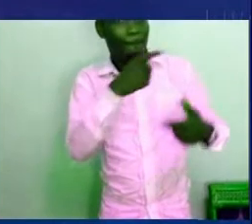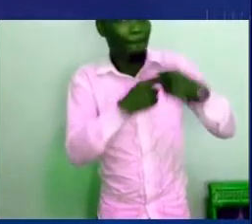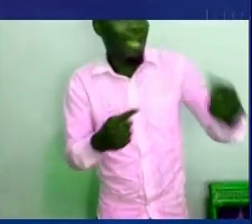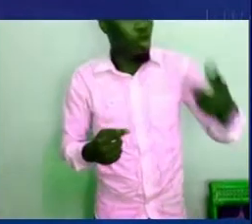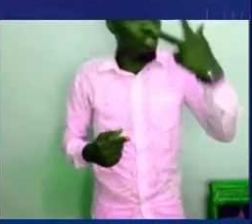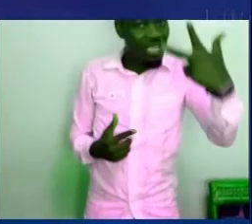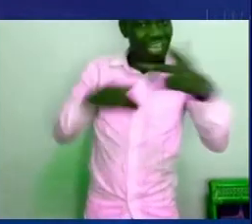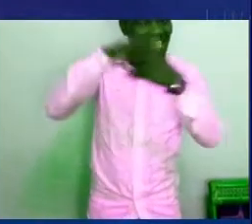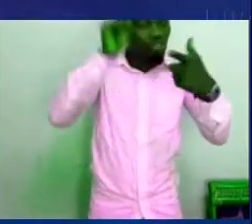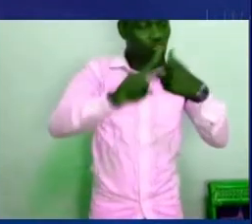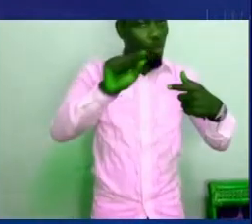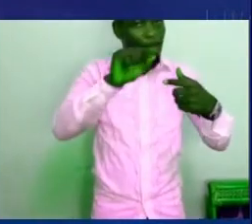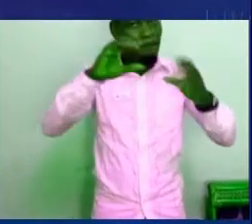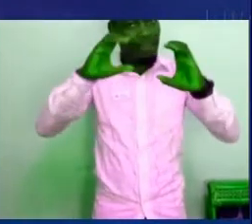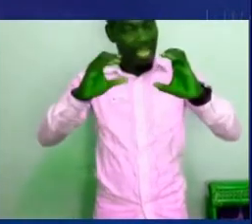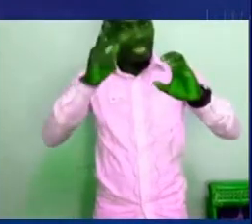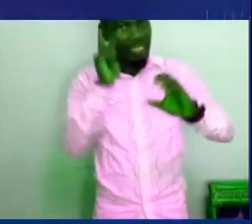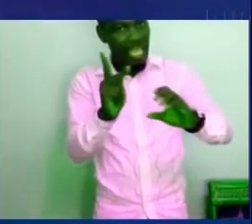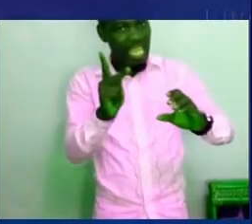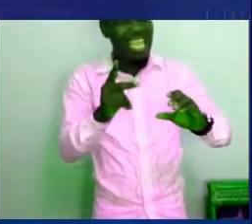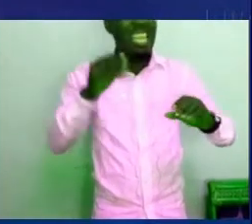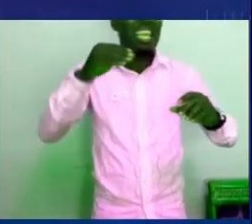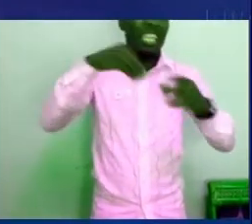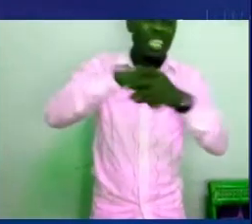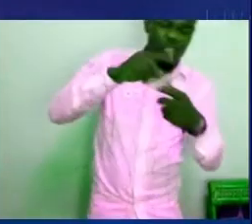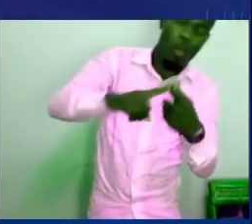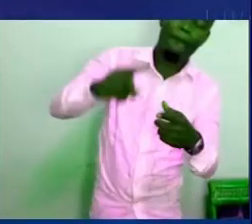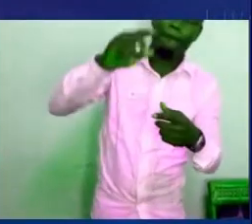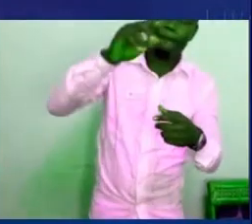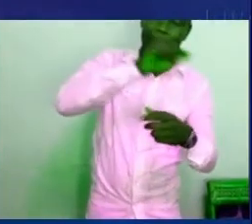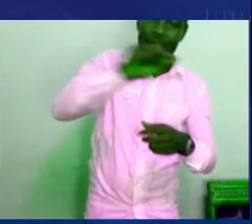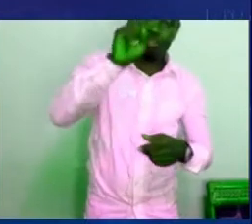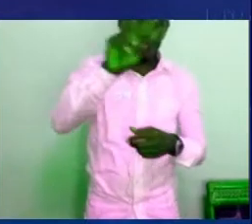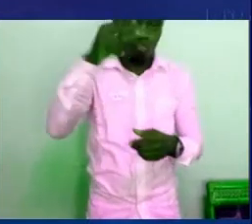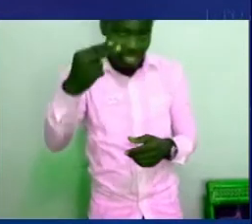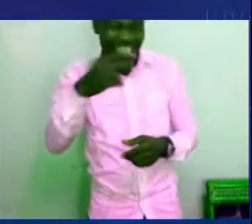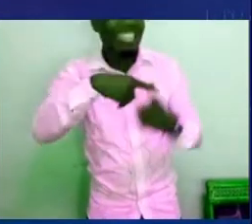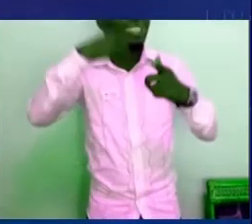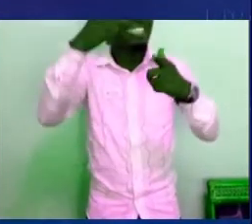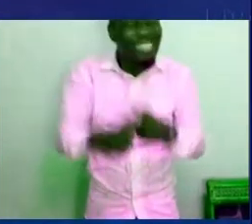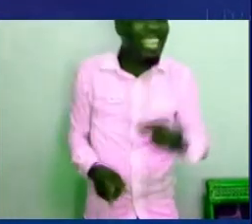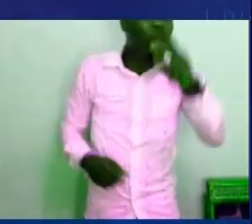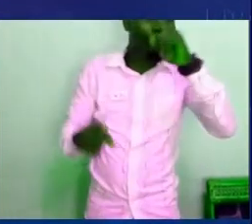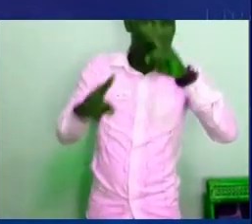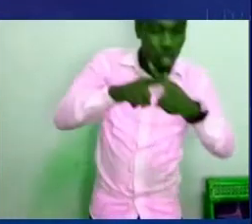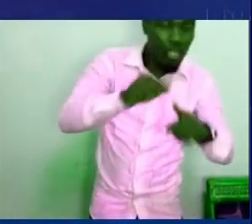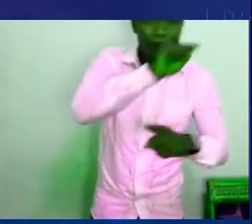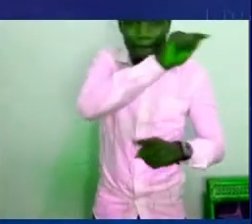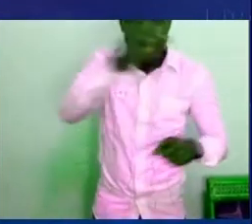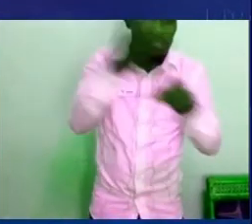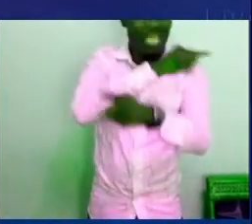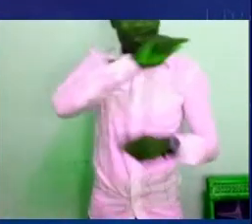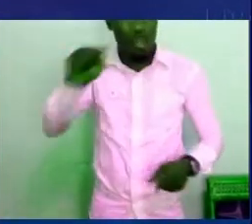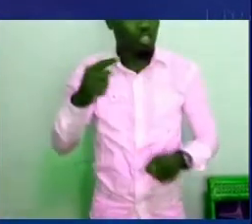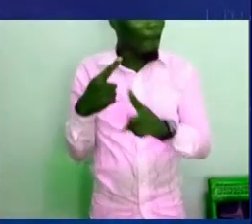other side. Minus 3 into bracket k minus 2h minus 2h,